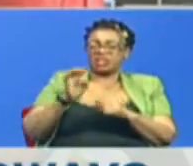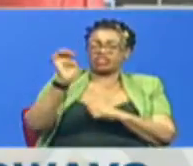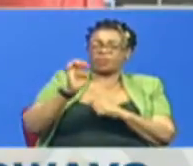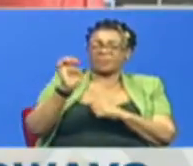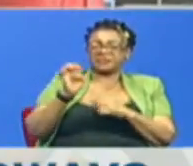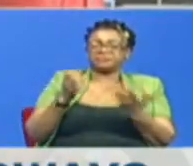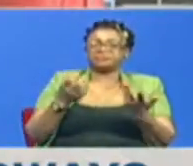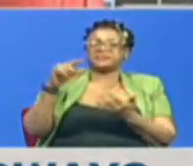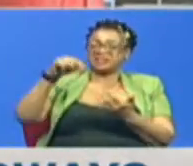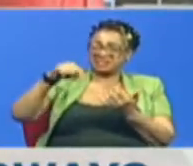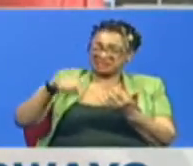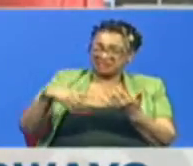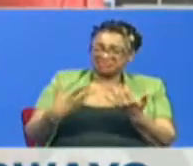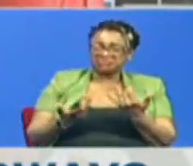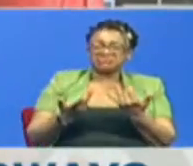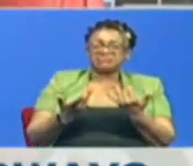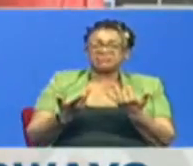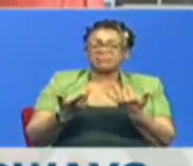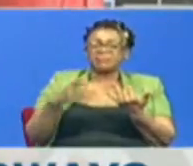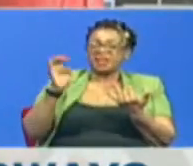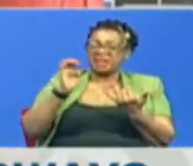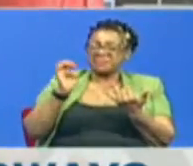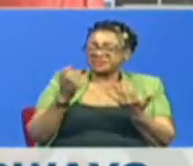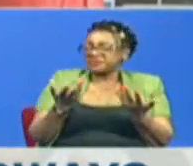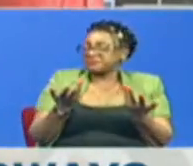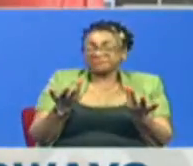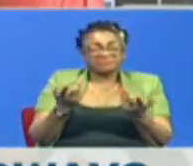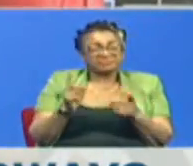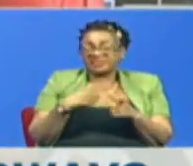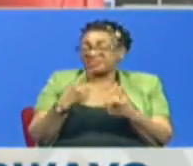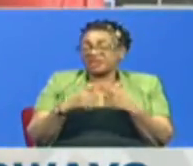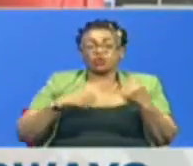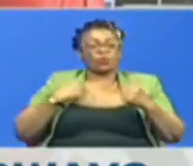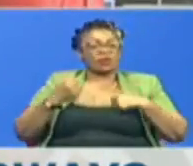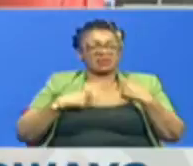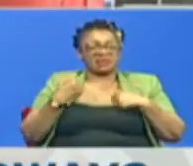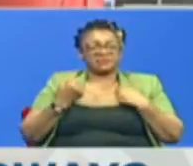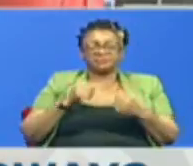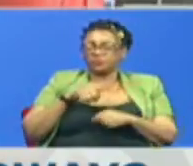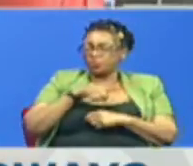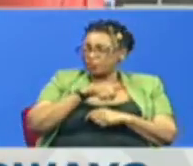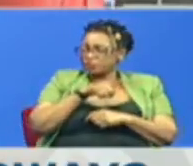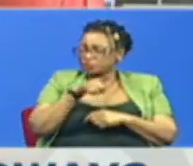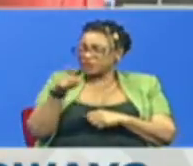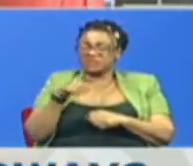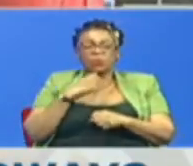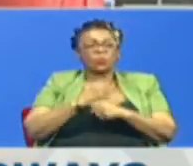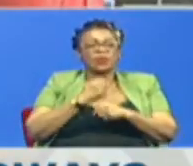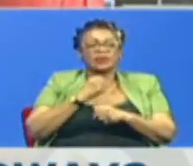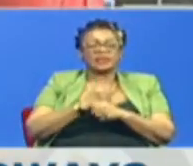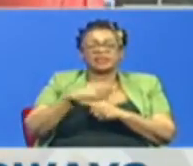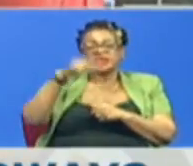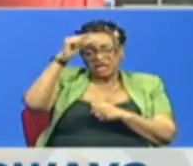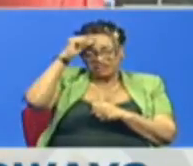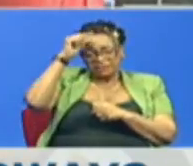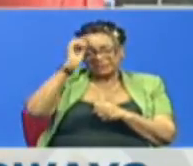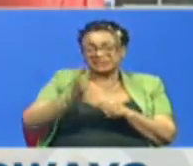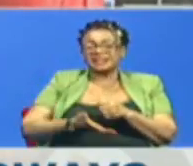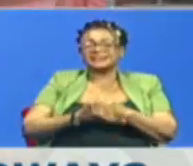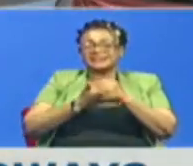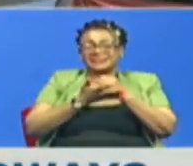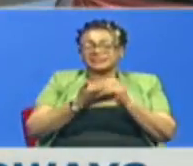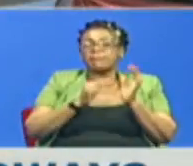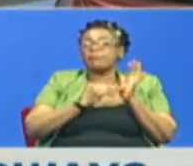Qatar, Emirates, and then now upcoming Rwanda. Those ones are operating on what we call government assistance